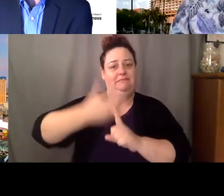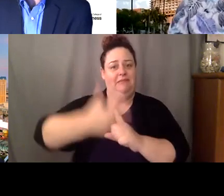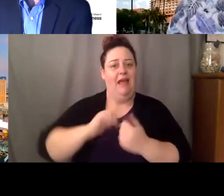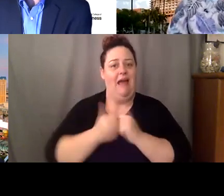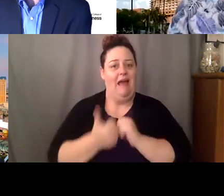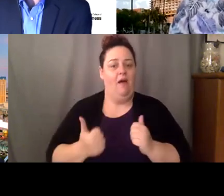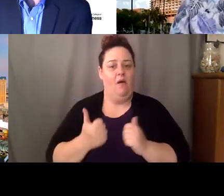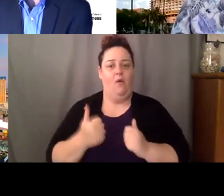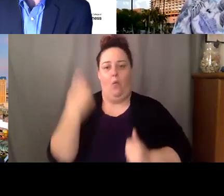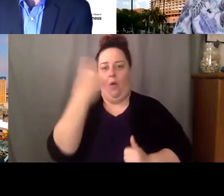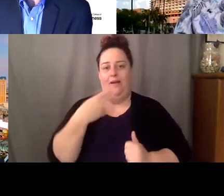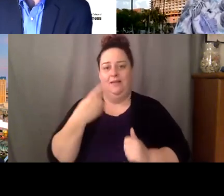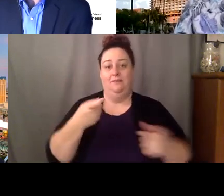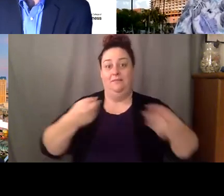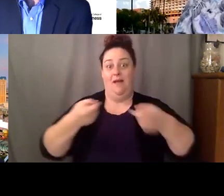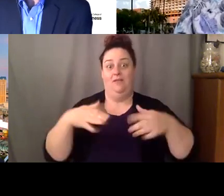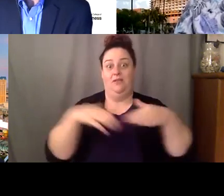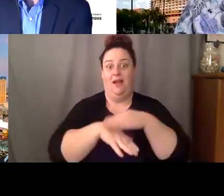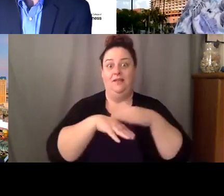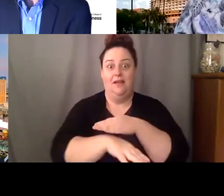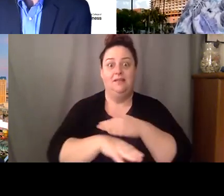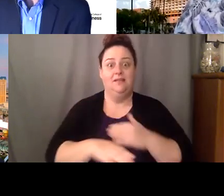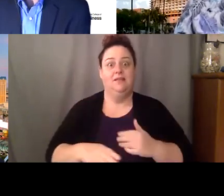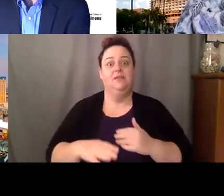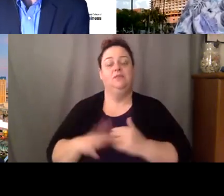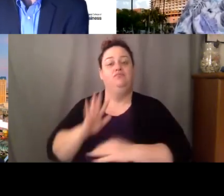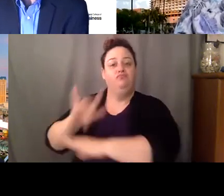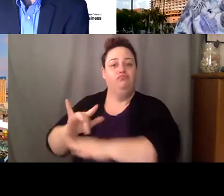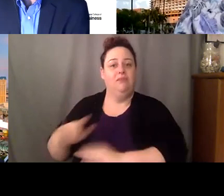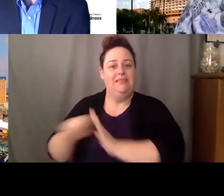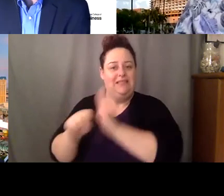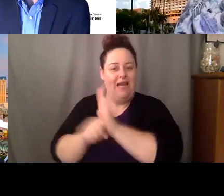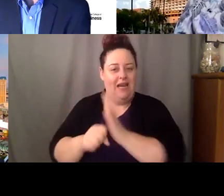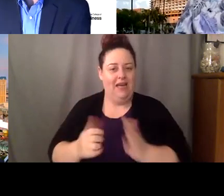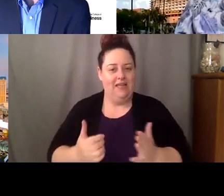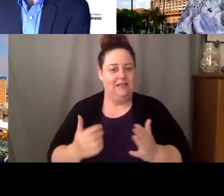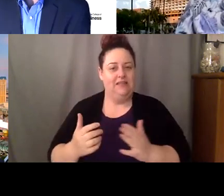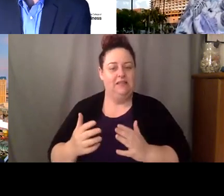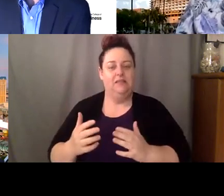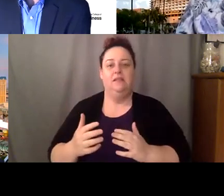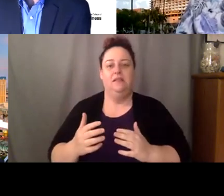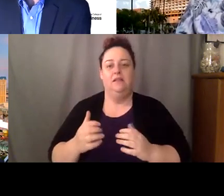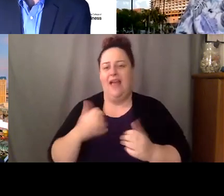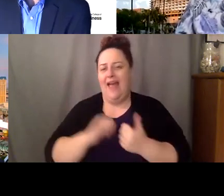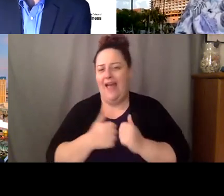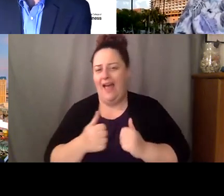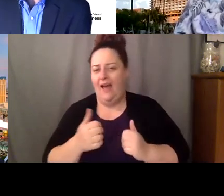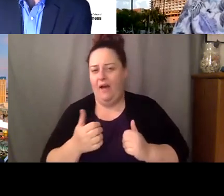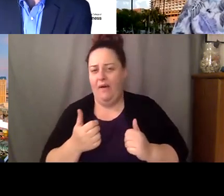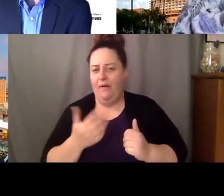managed access to the state as a destination. Can you talk a little bit about how you've managed sort of those